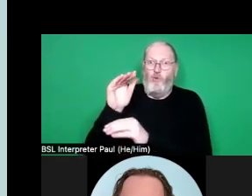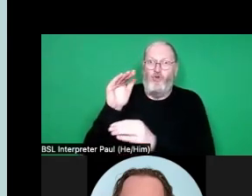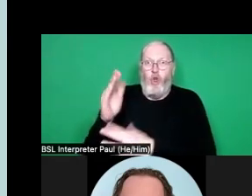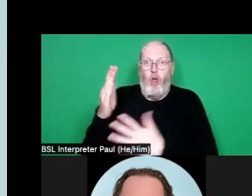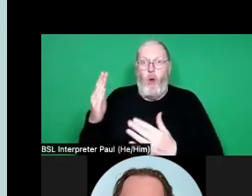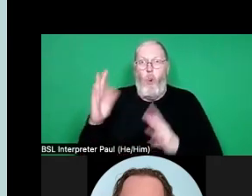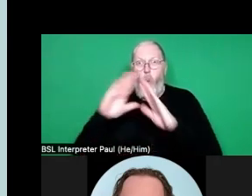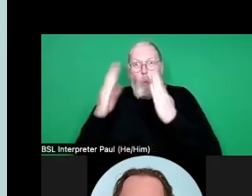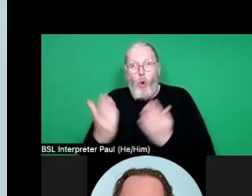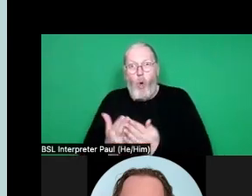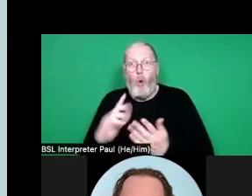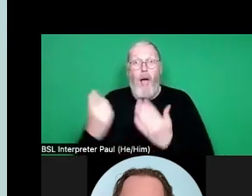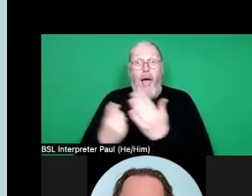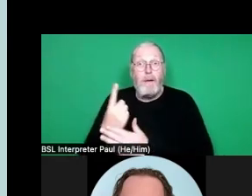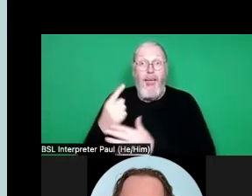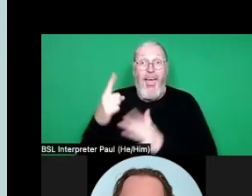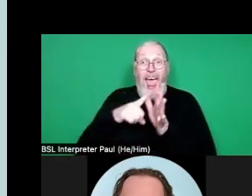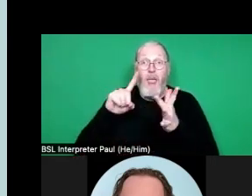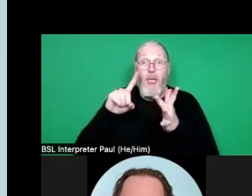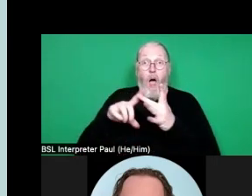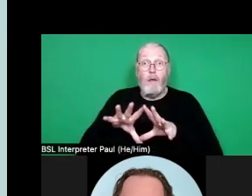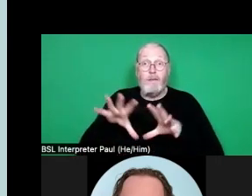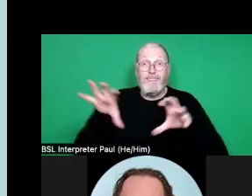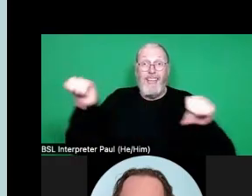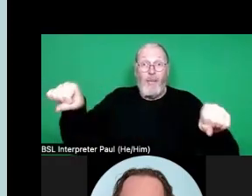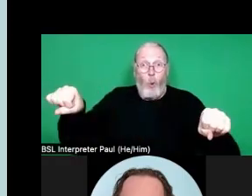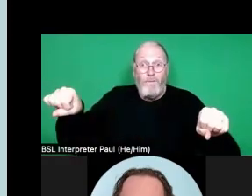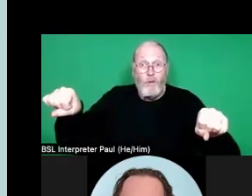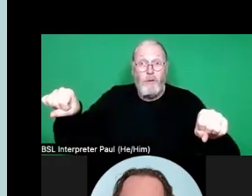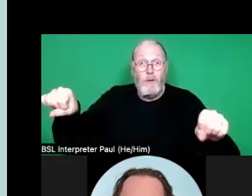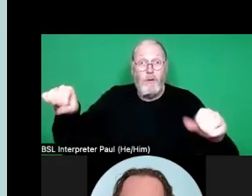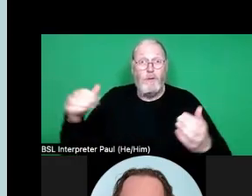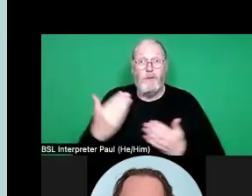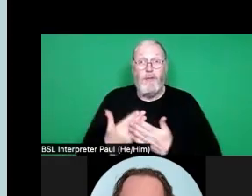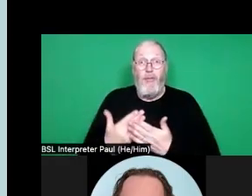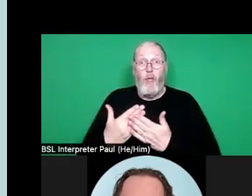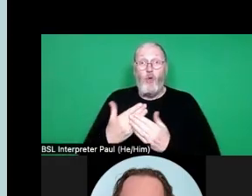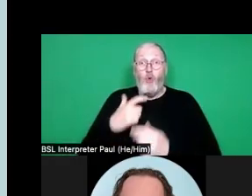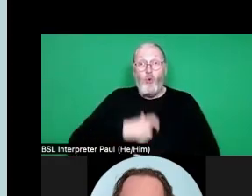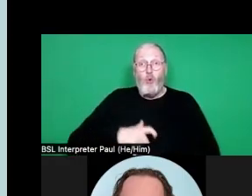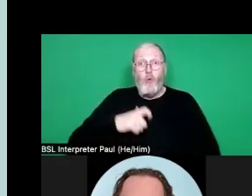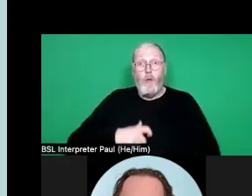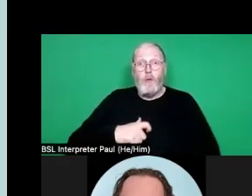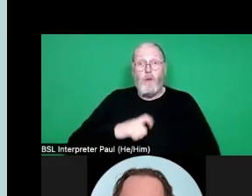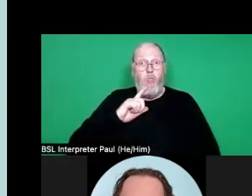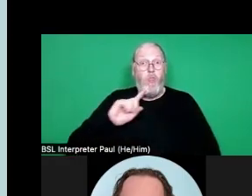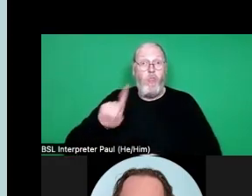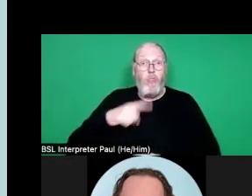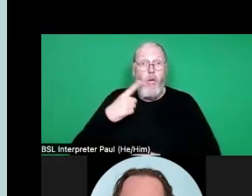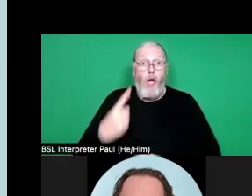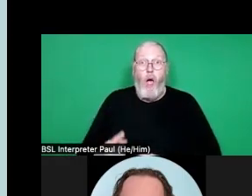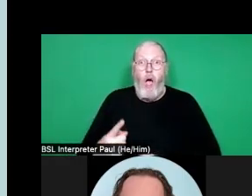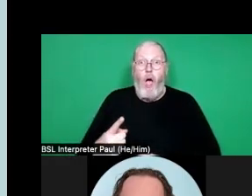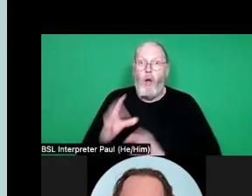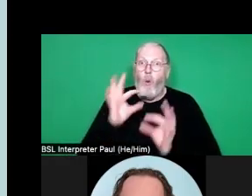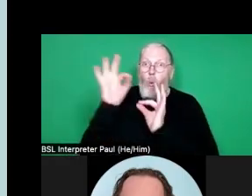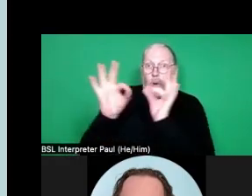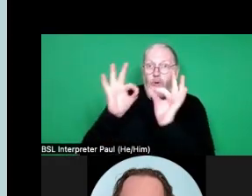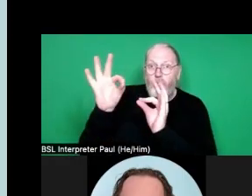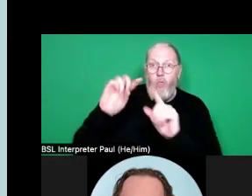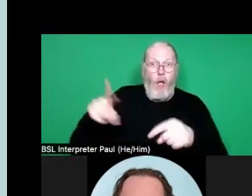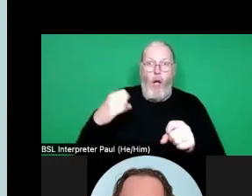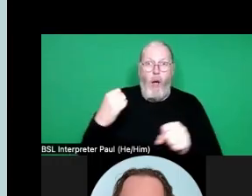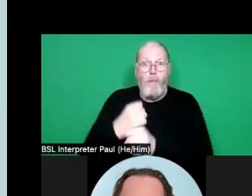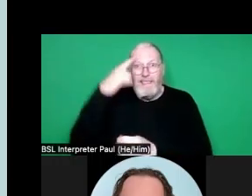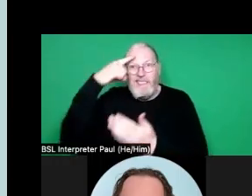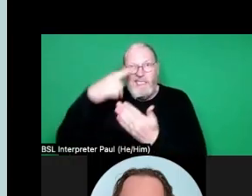AI. They even lose their ability to stand, to question, and to make decision. The